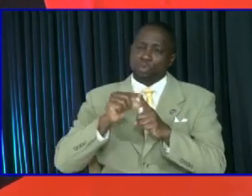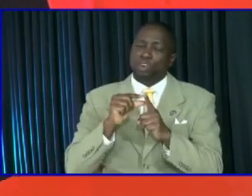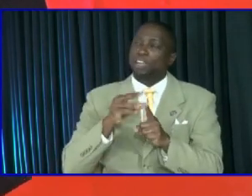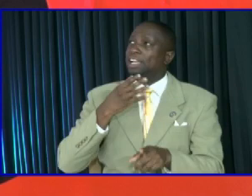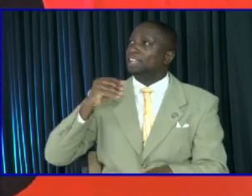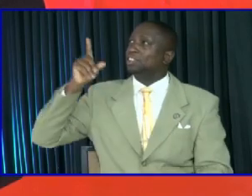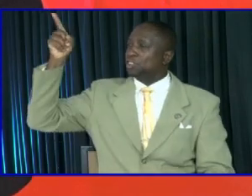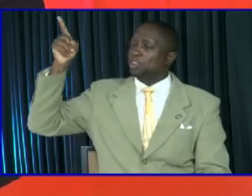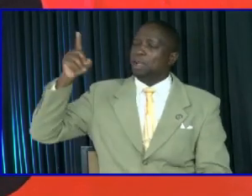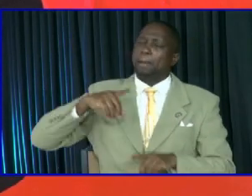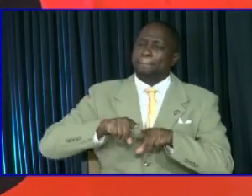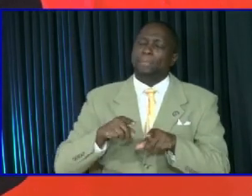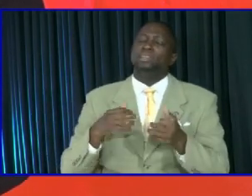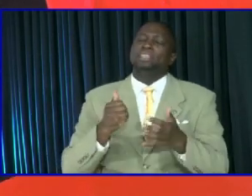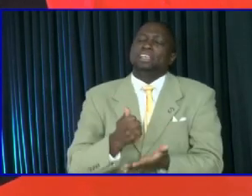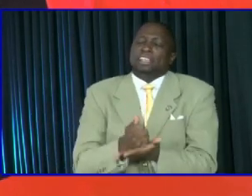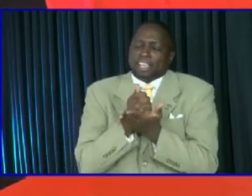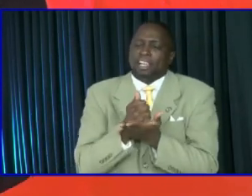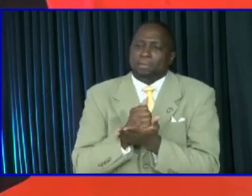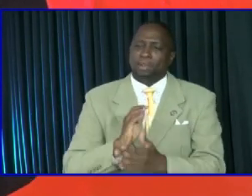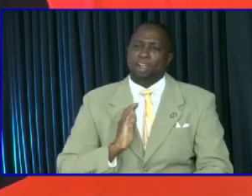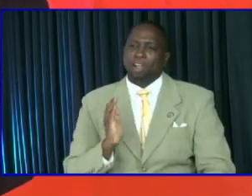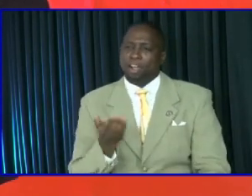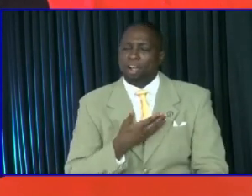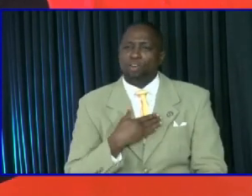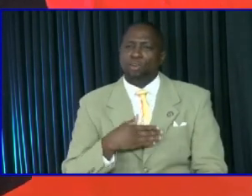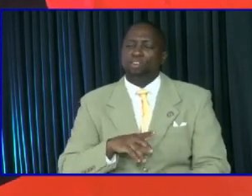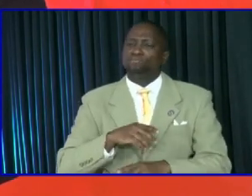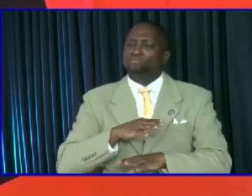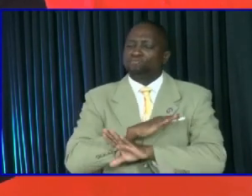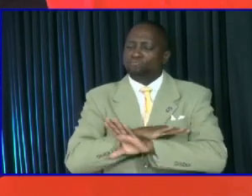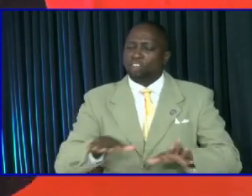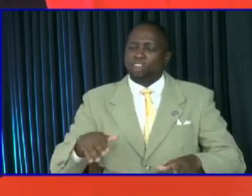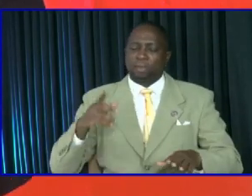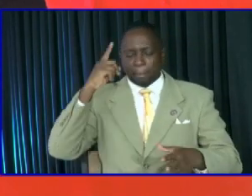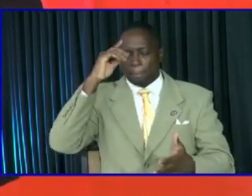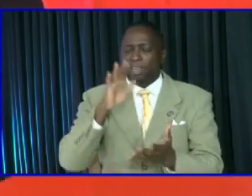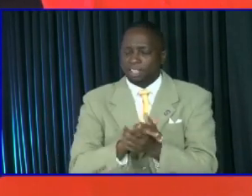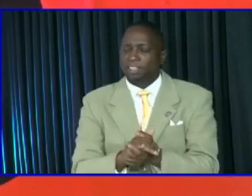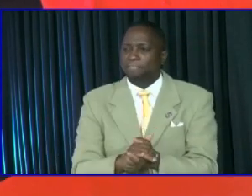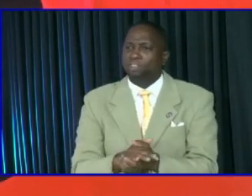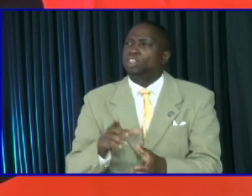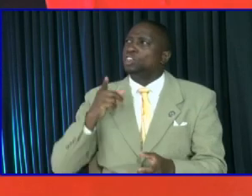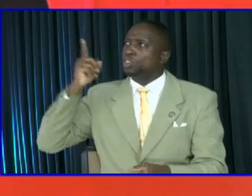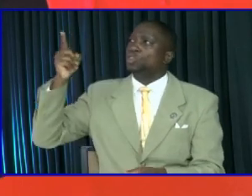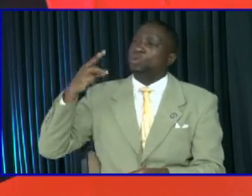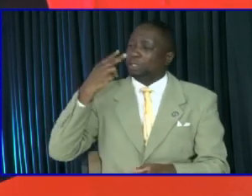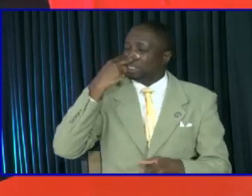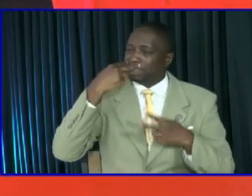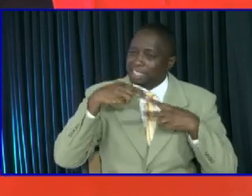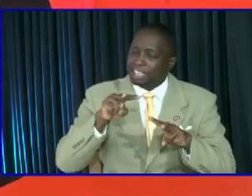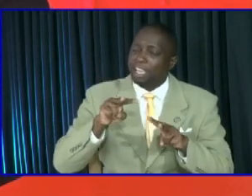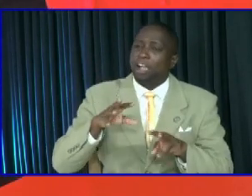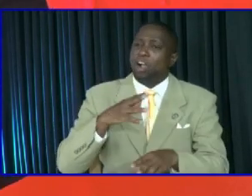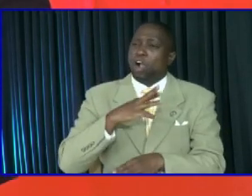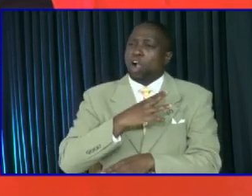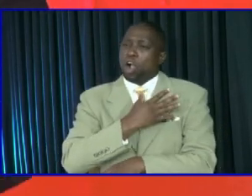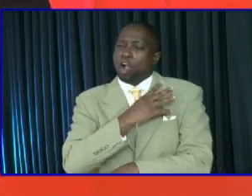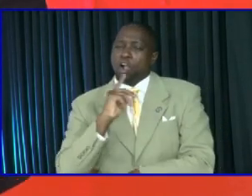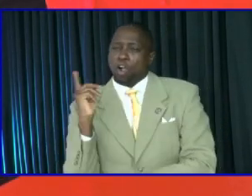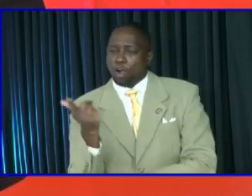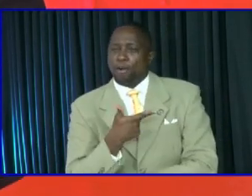help our unbelief. You see all the requests that is in the chat. You see the